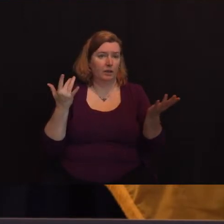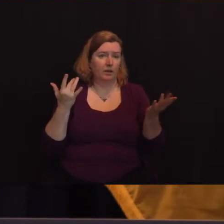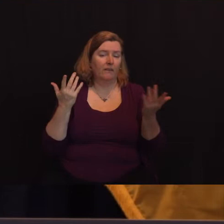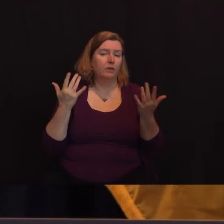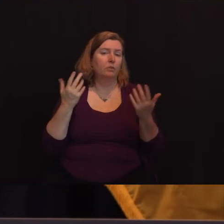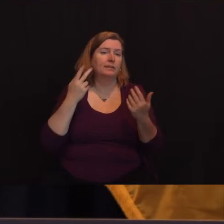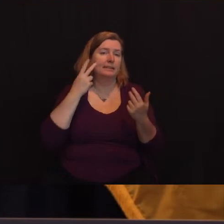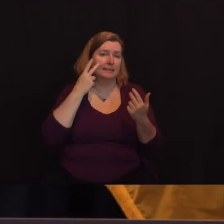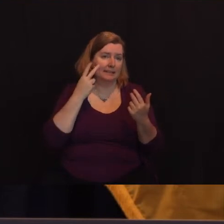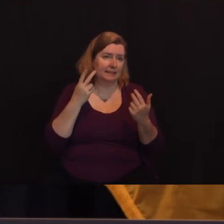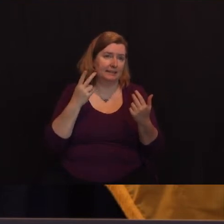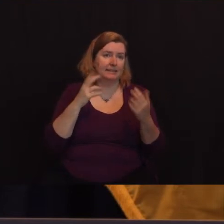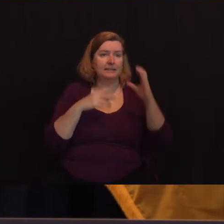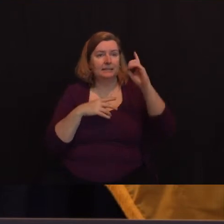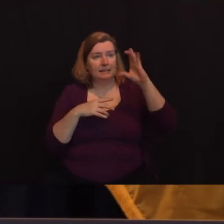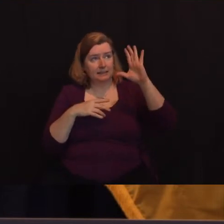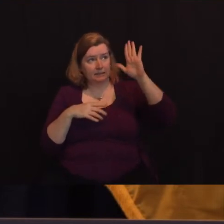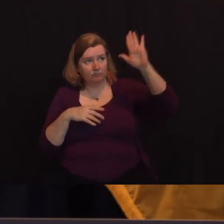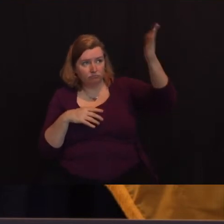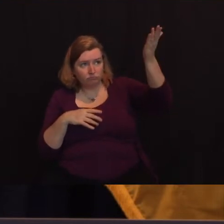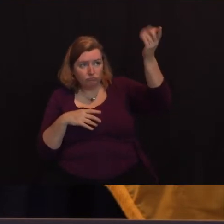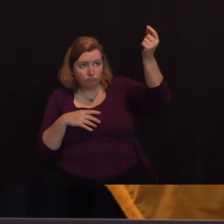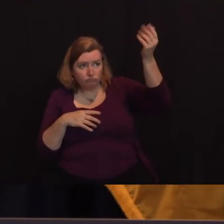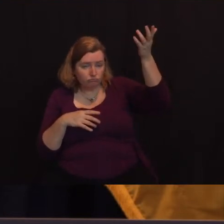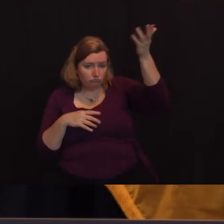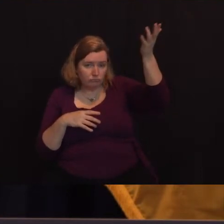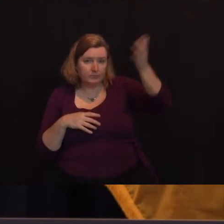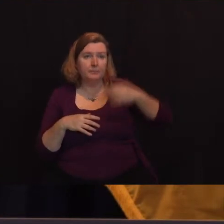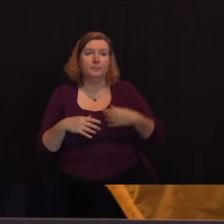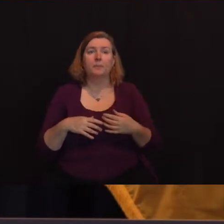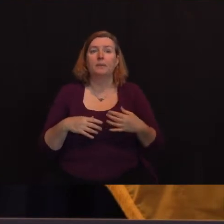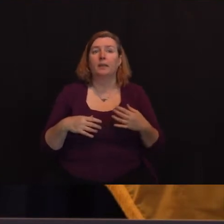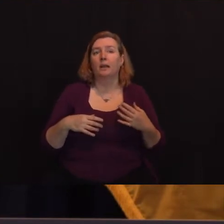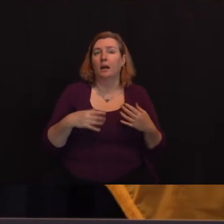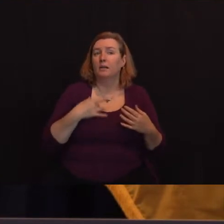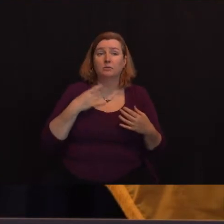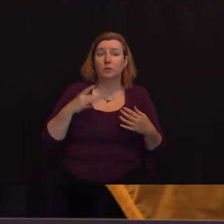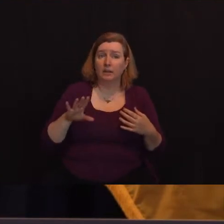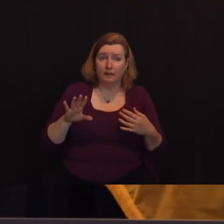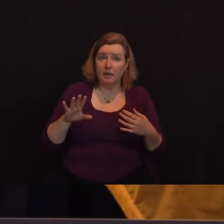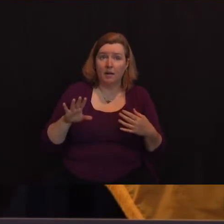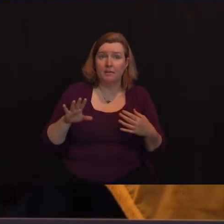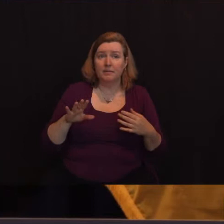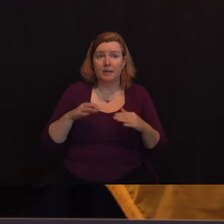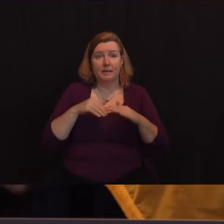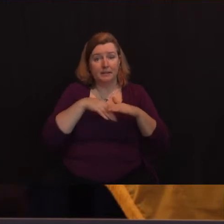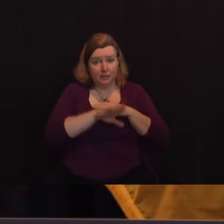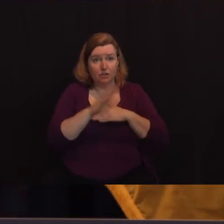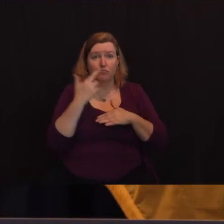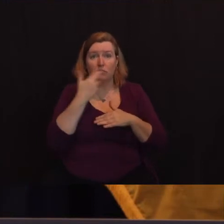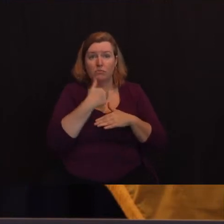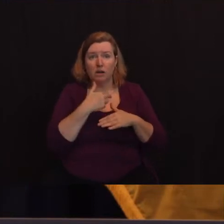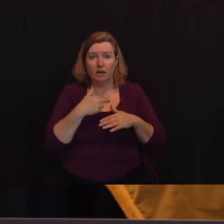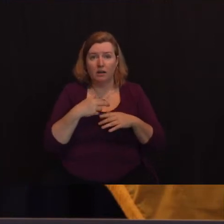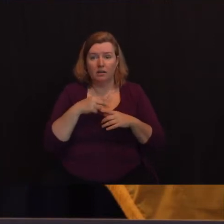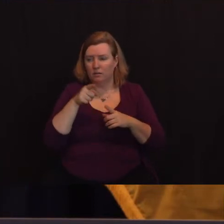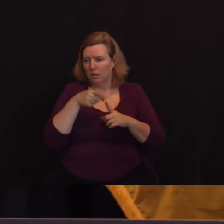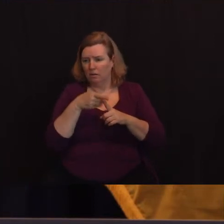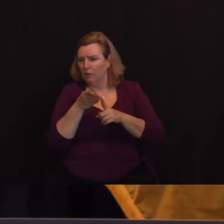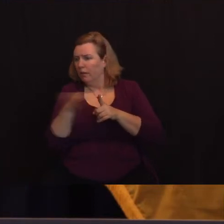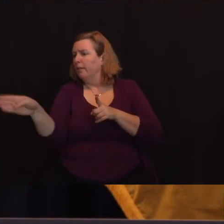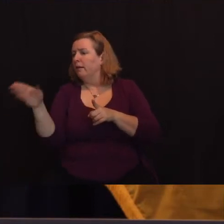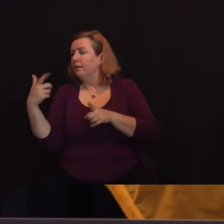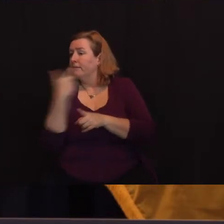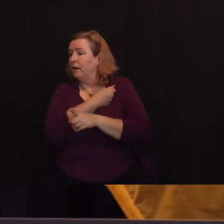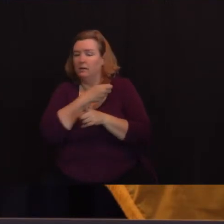looks. I personally don't like the feel of a vaccinated's over here, non-vaccinated's over there.